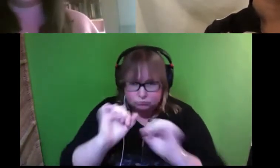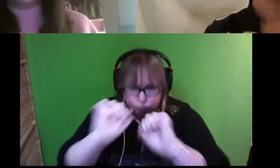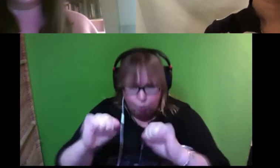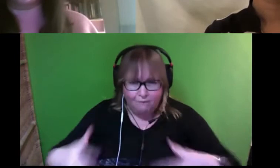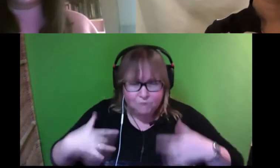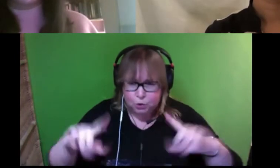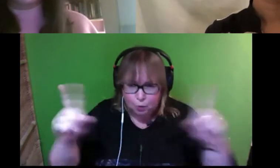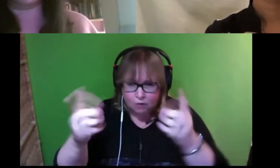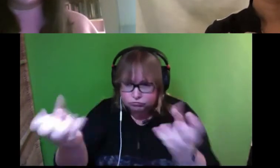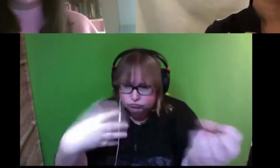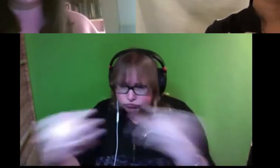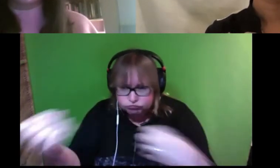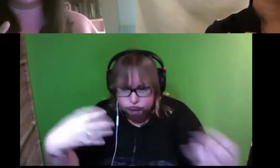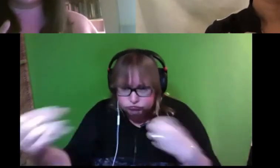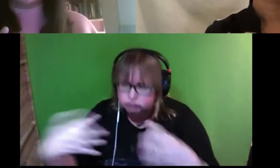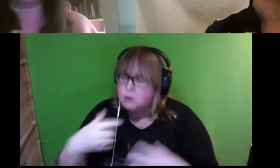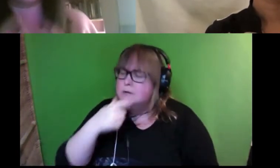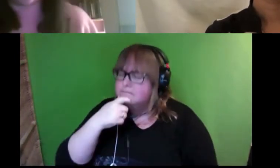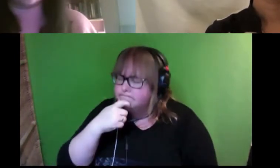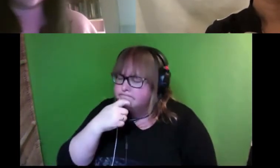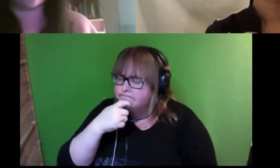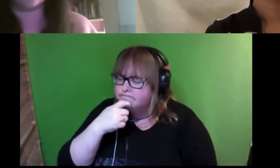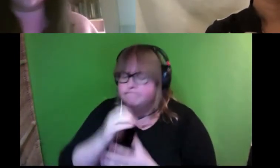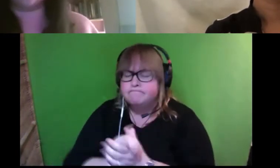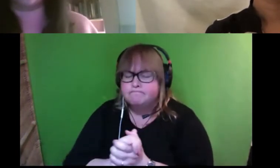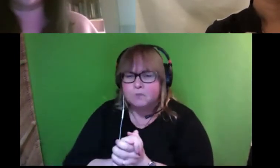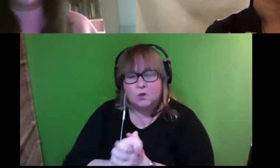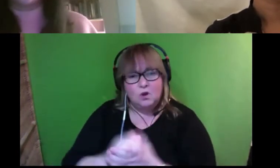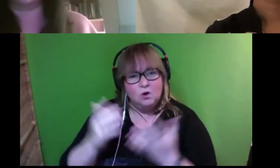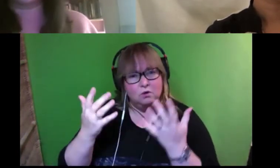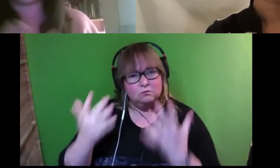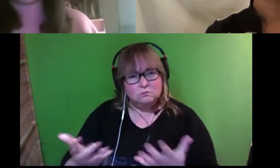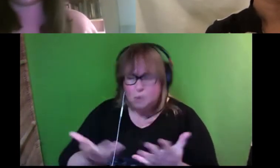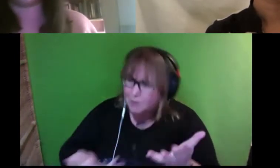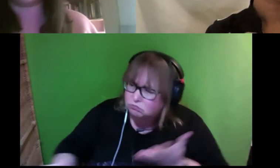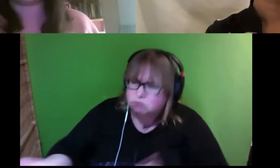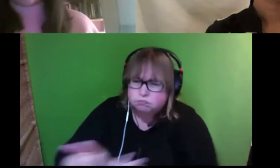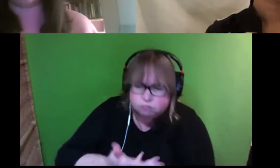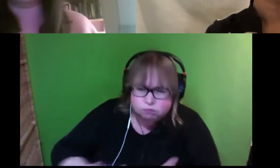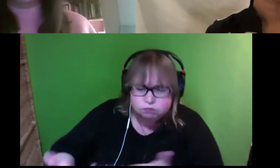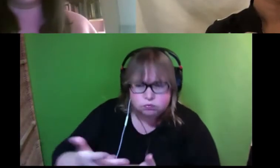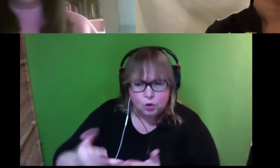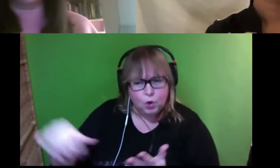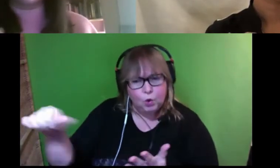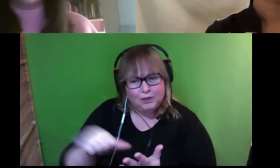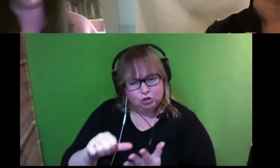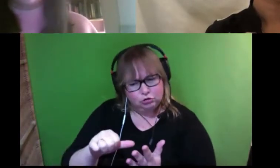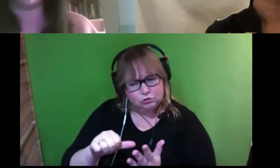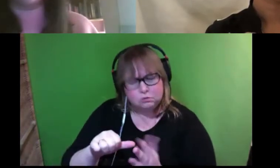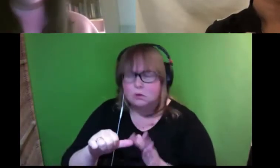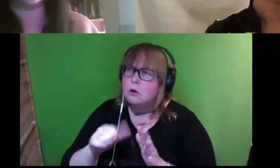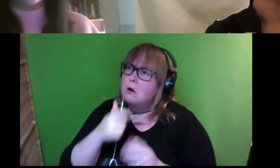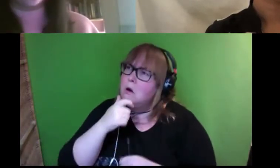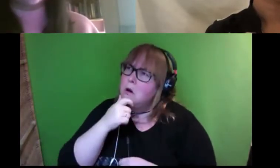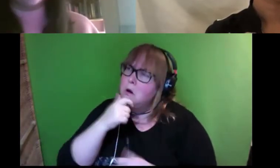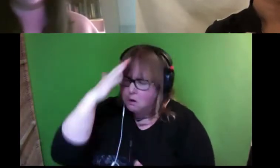this opportunity has really prompted us to think about transcribing these exchanges in order to perhaps develop a communal archive